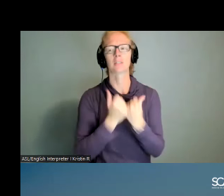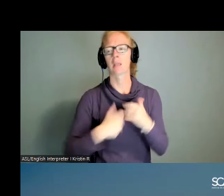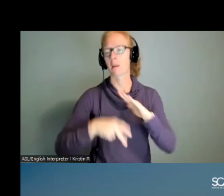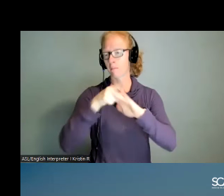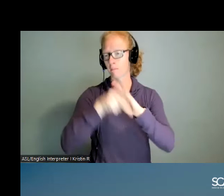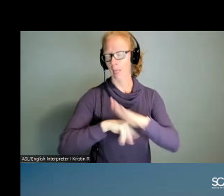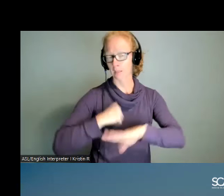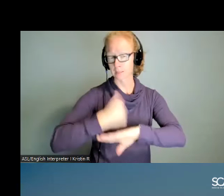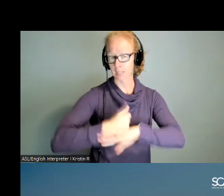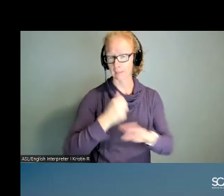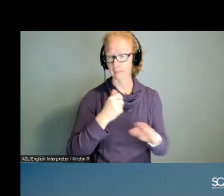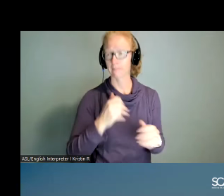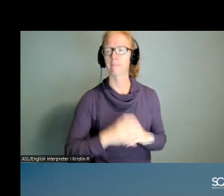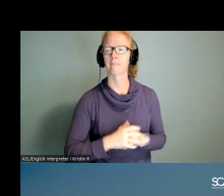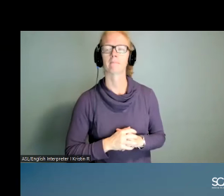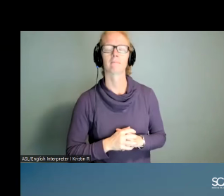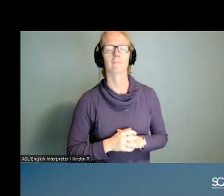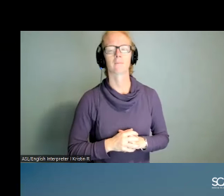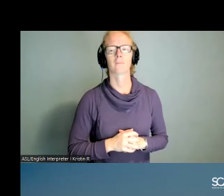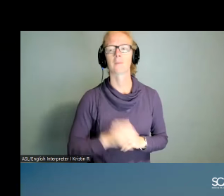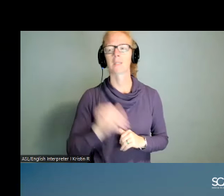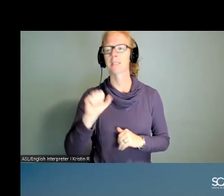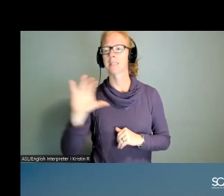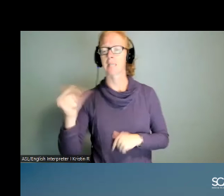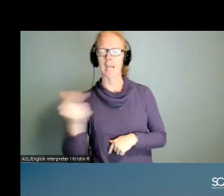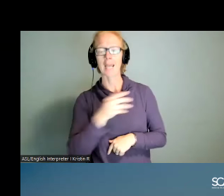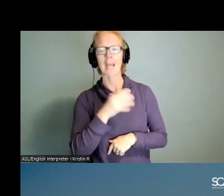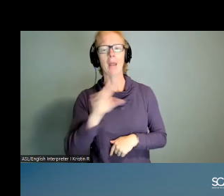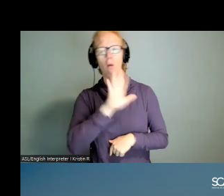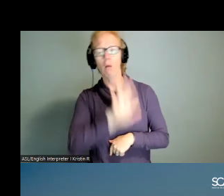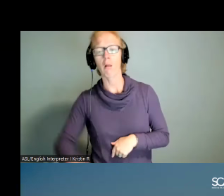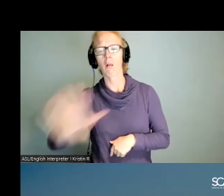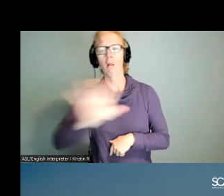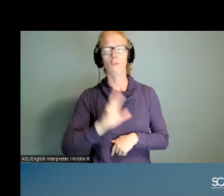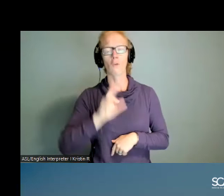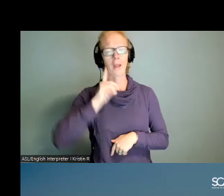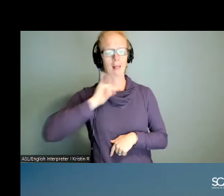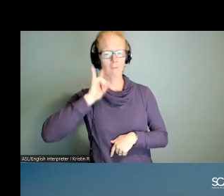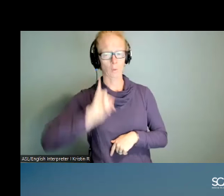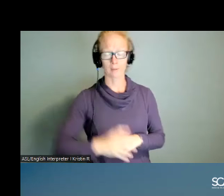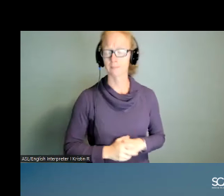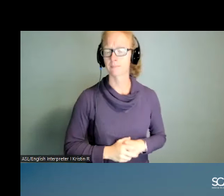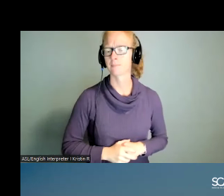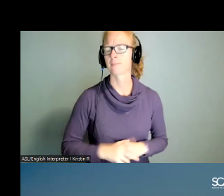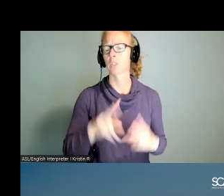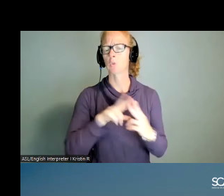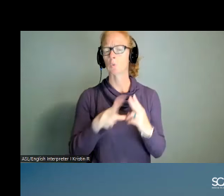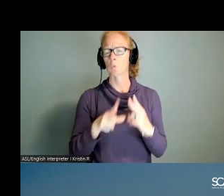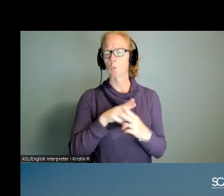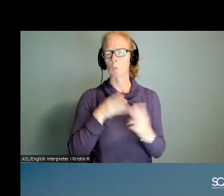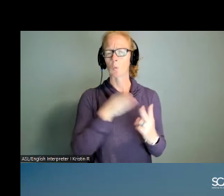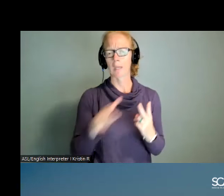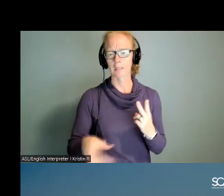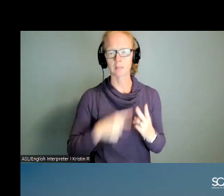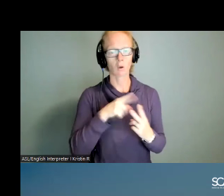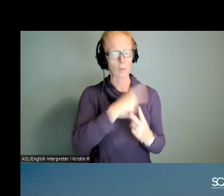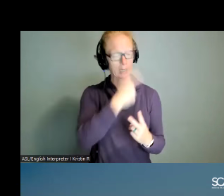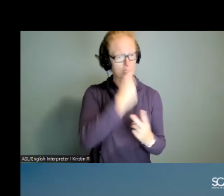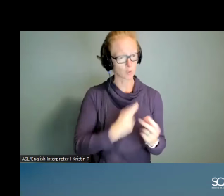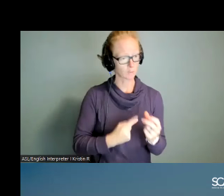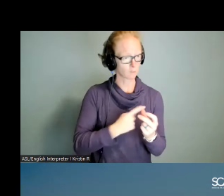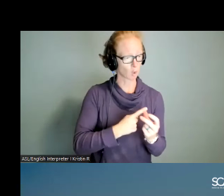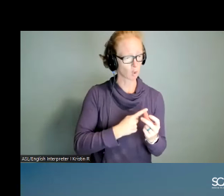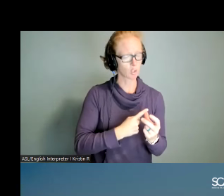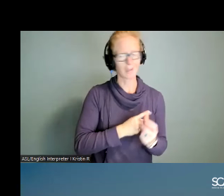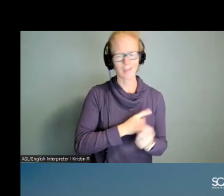policymakers, both in the SCAG region and throughout California in 2 different ways. The first is to spark interest and out-of-the-box